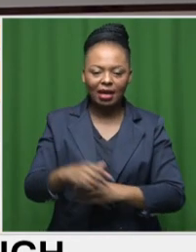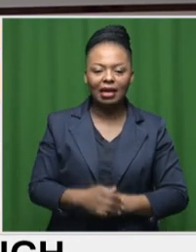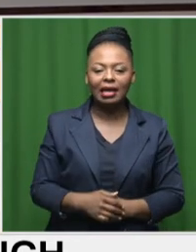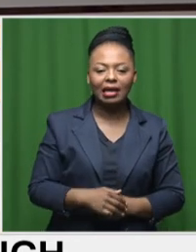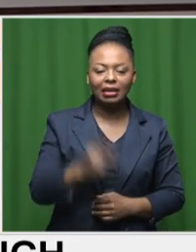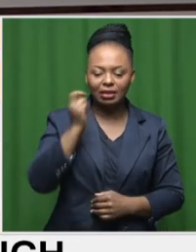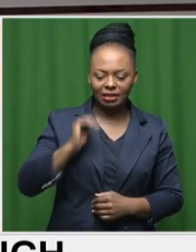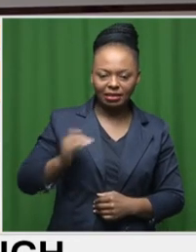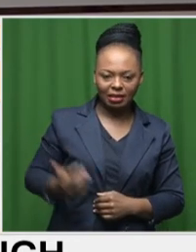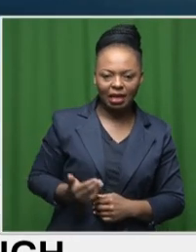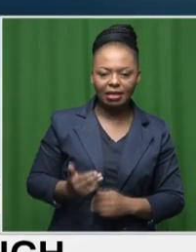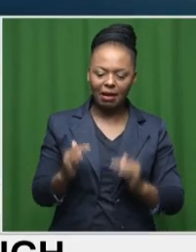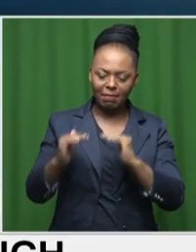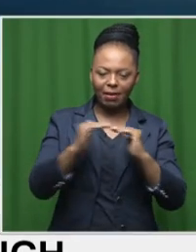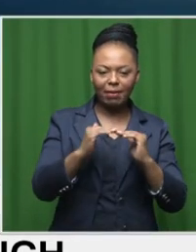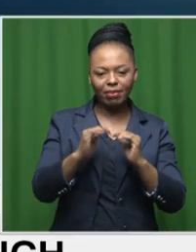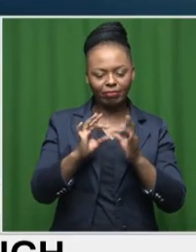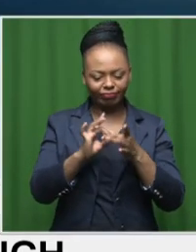will never run out.